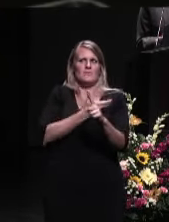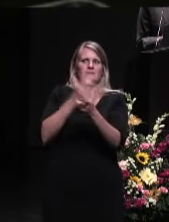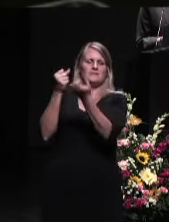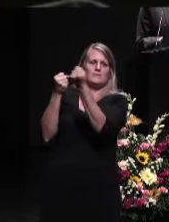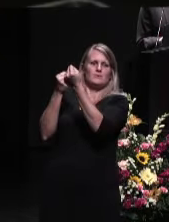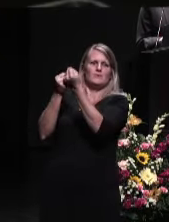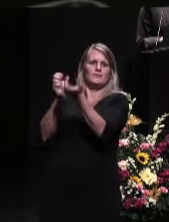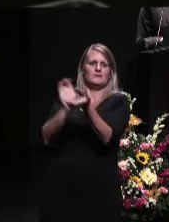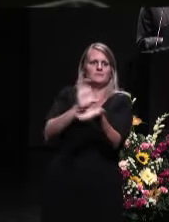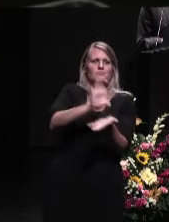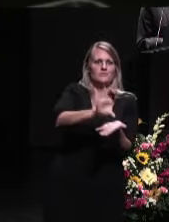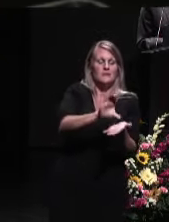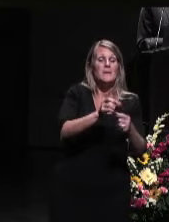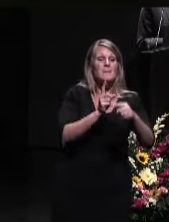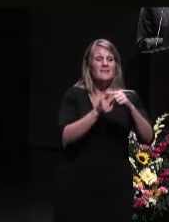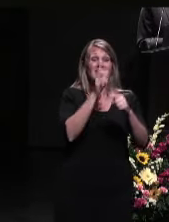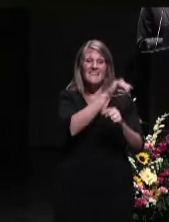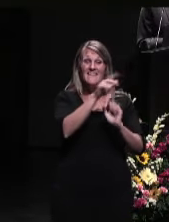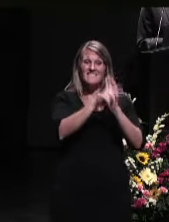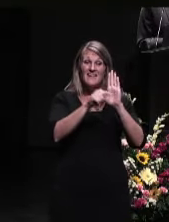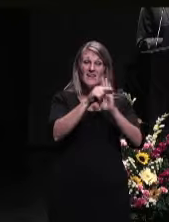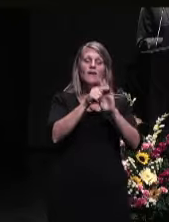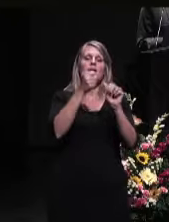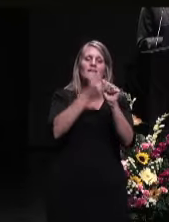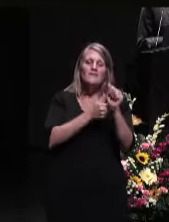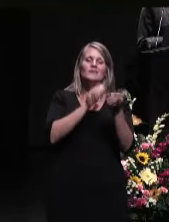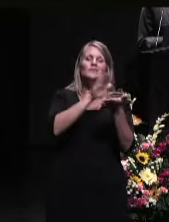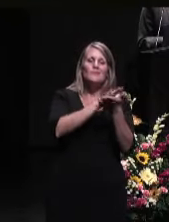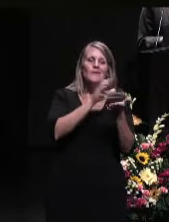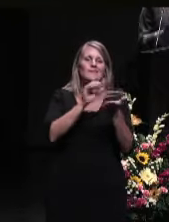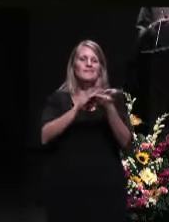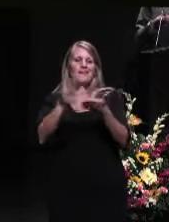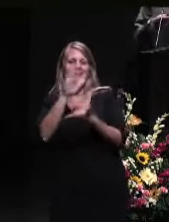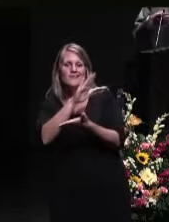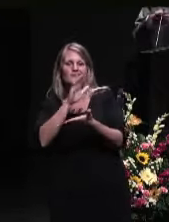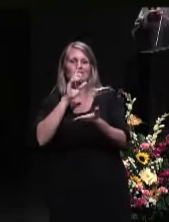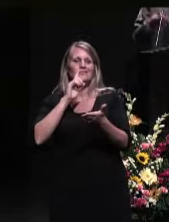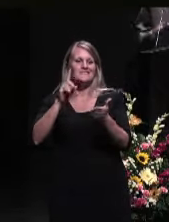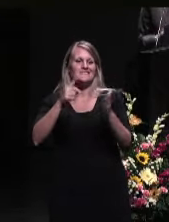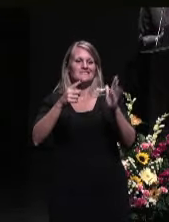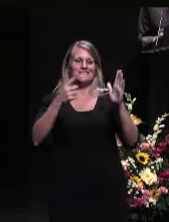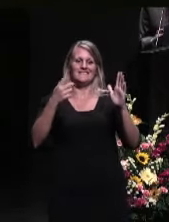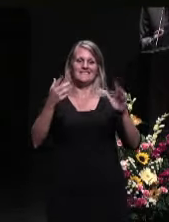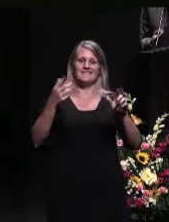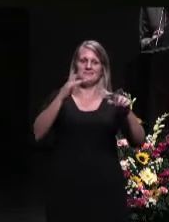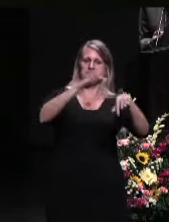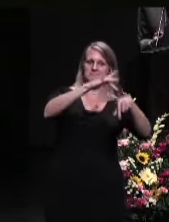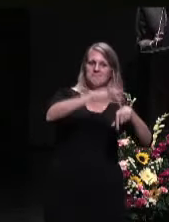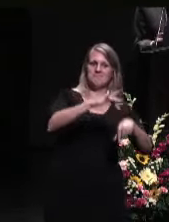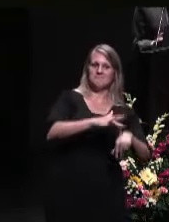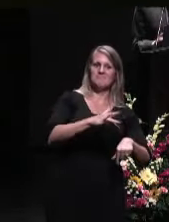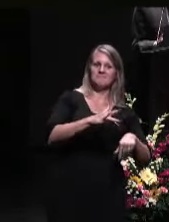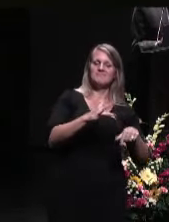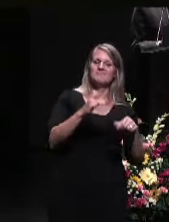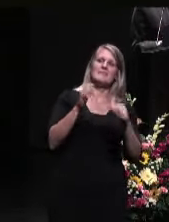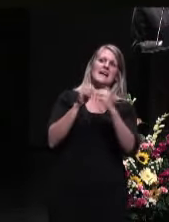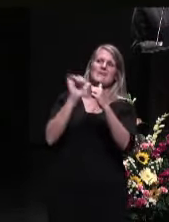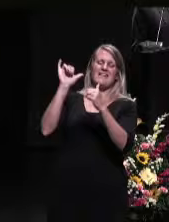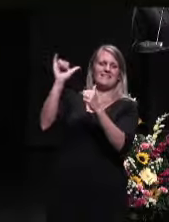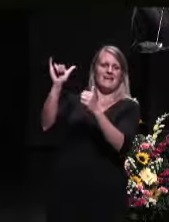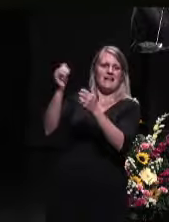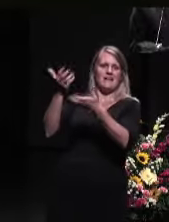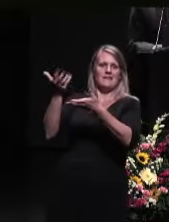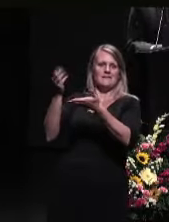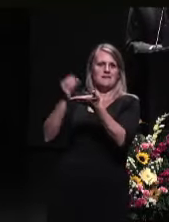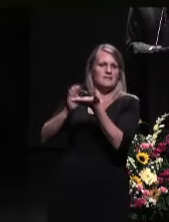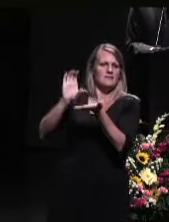neat thing about the video also is that every school and college is featured, showing, in fact, how the philanthropy makes such a big difference at